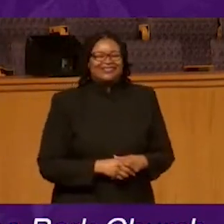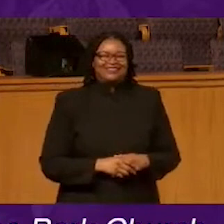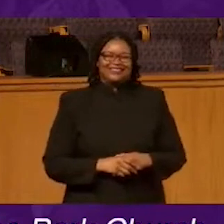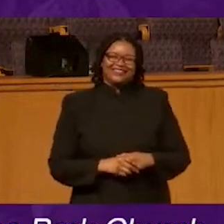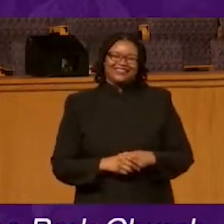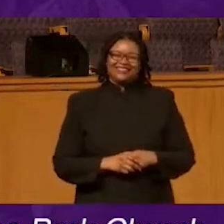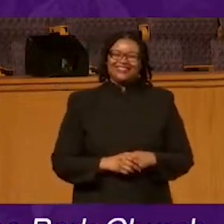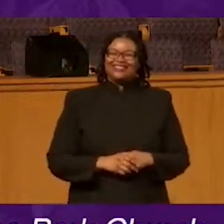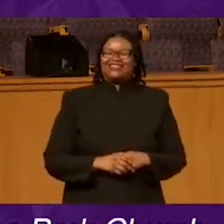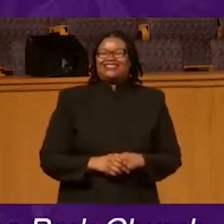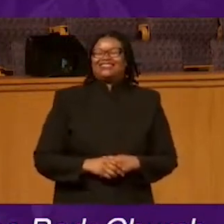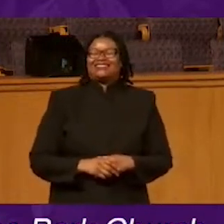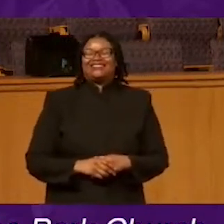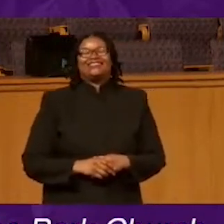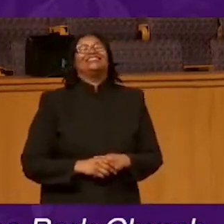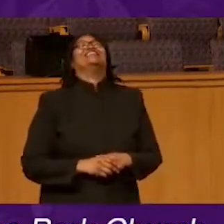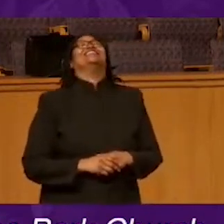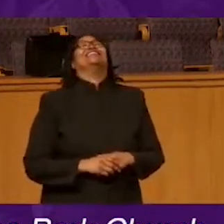What would that be like?